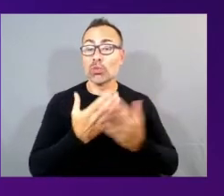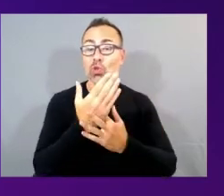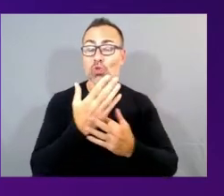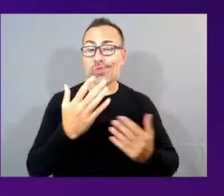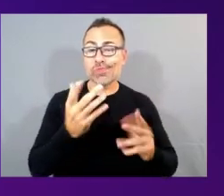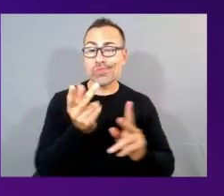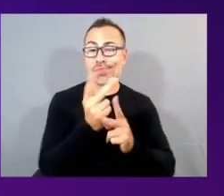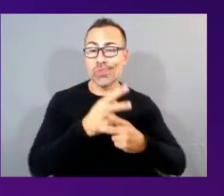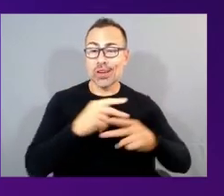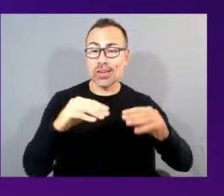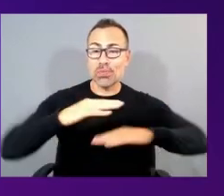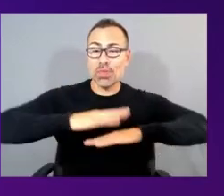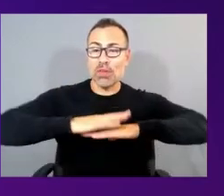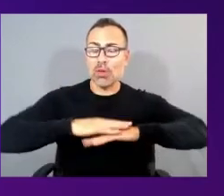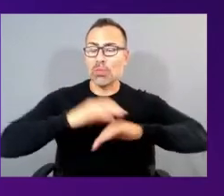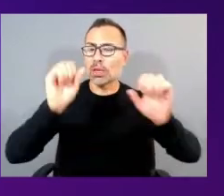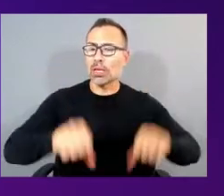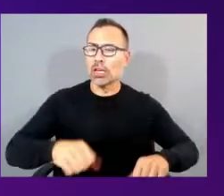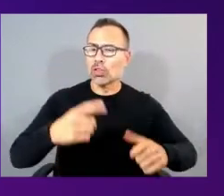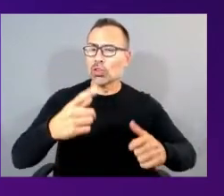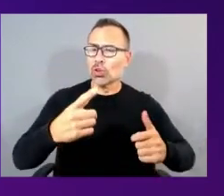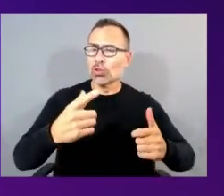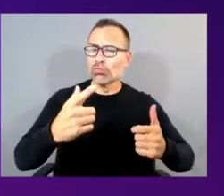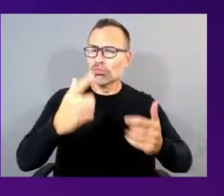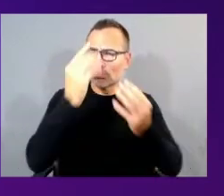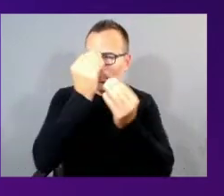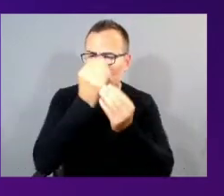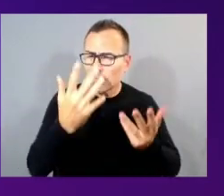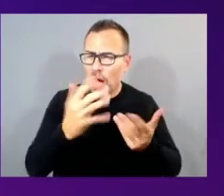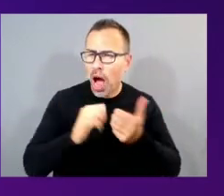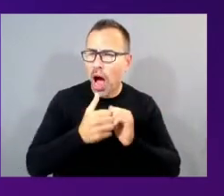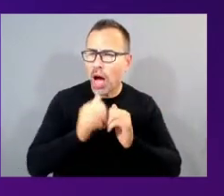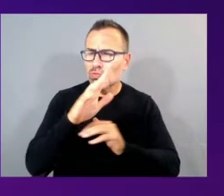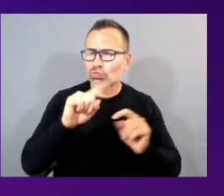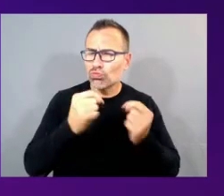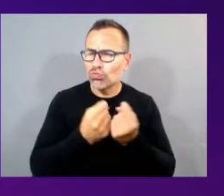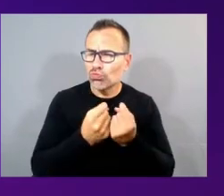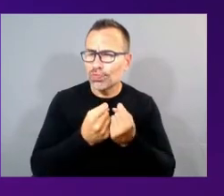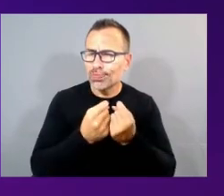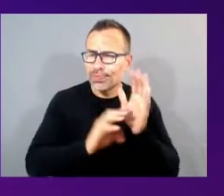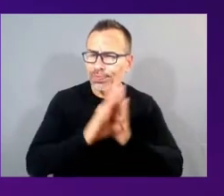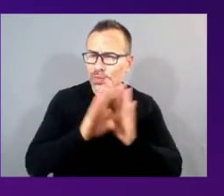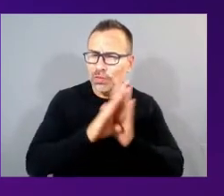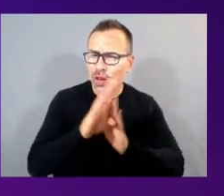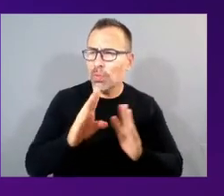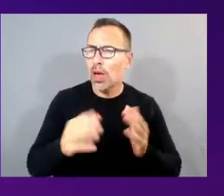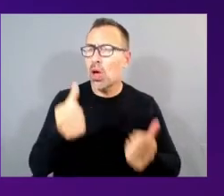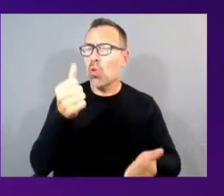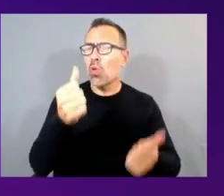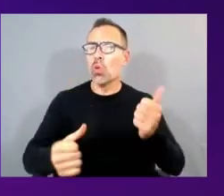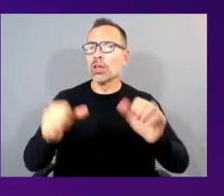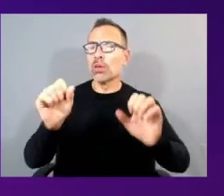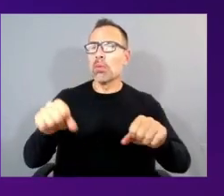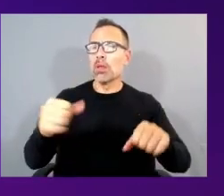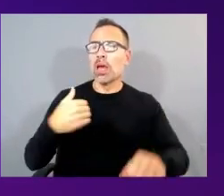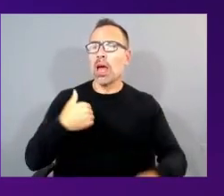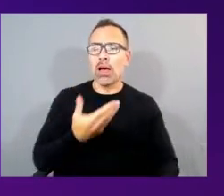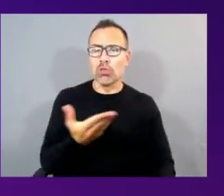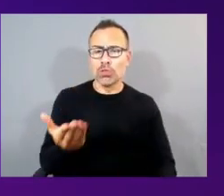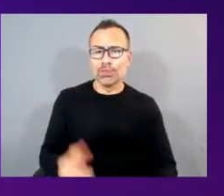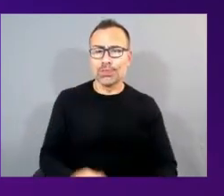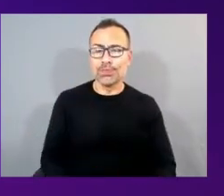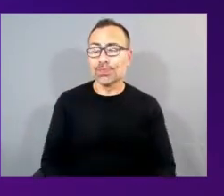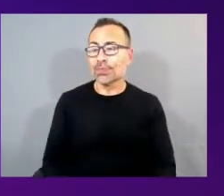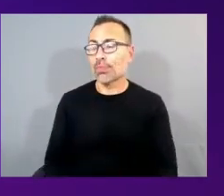more how your team developed it and what capability have they unlocked? Well,